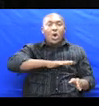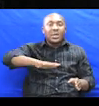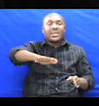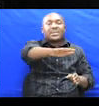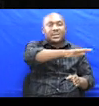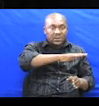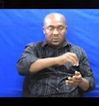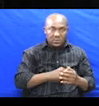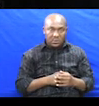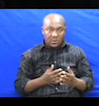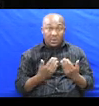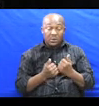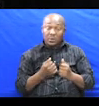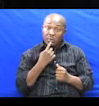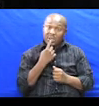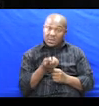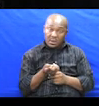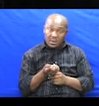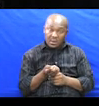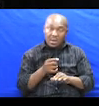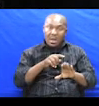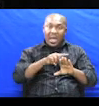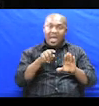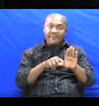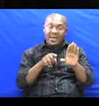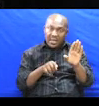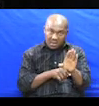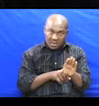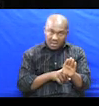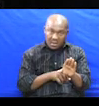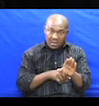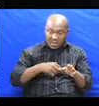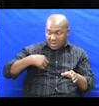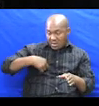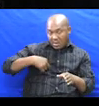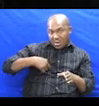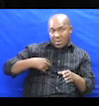colonies. Therefore, in other words, we can say Africans